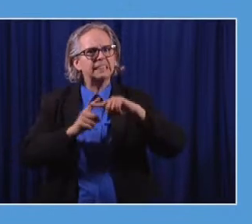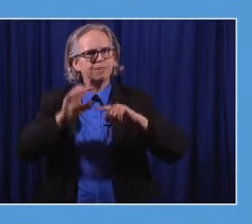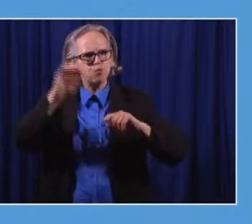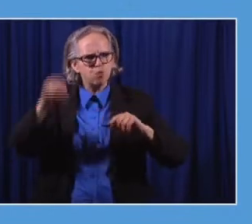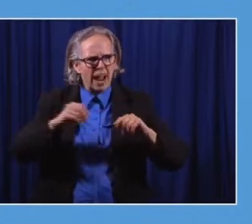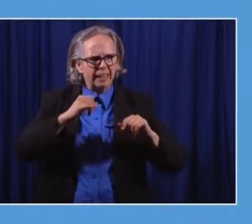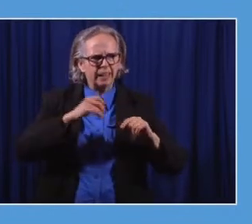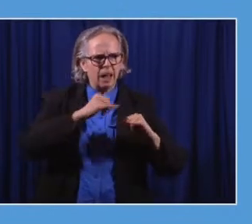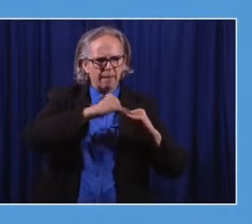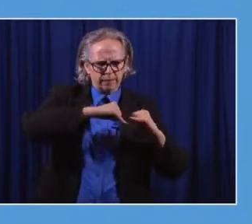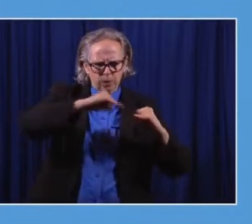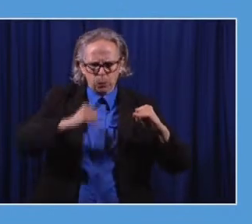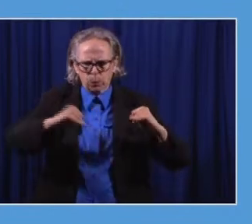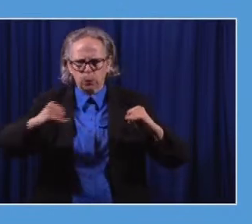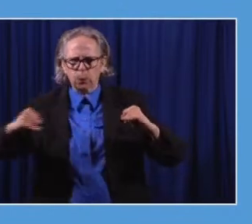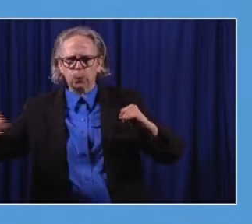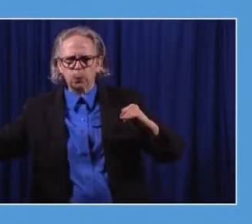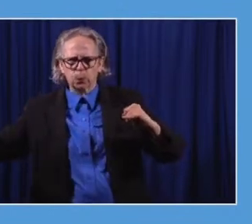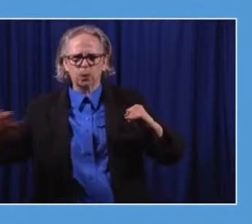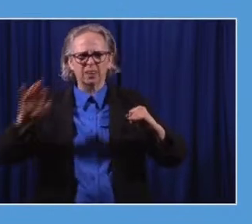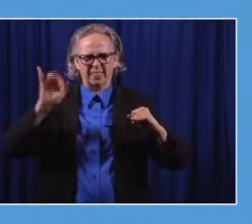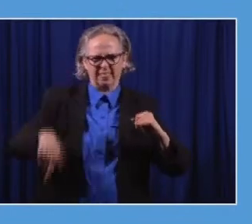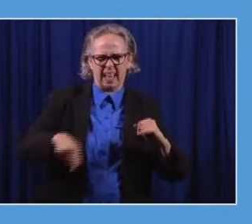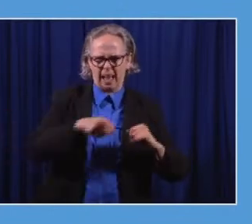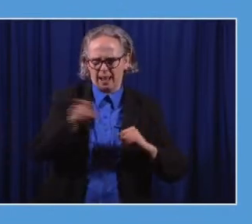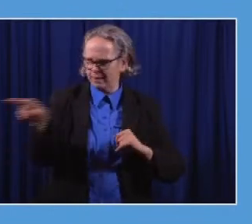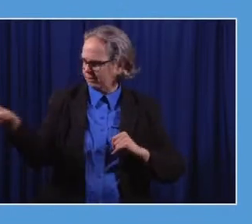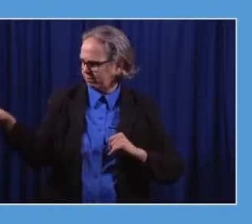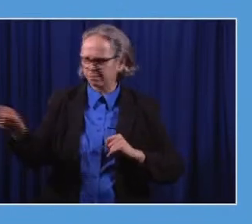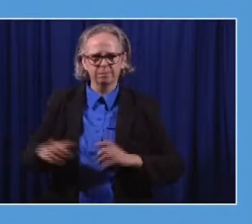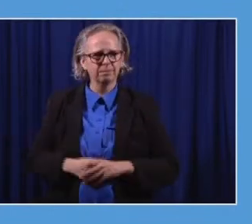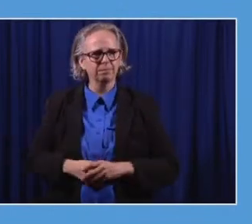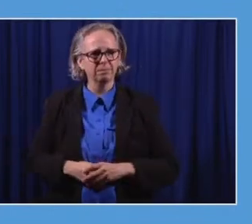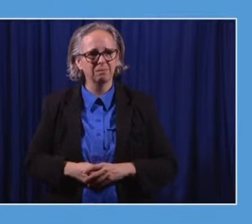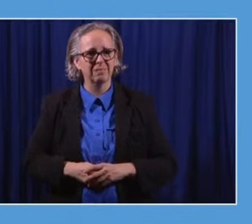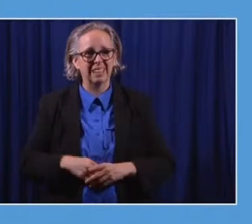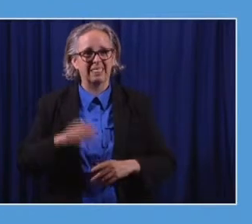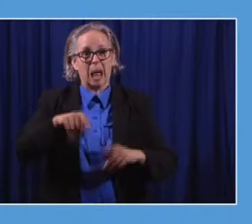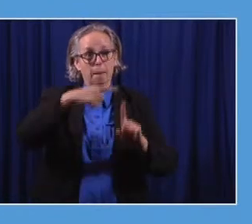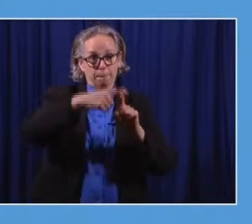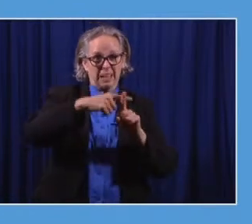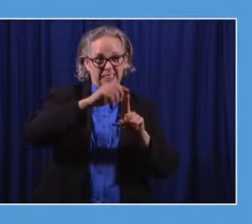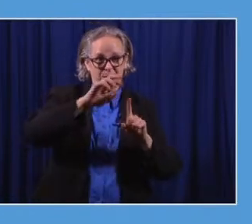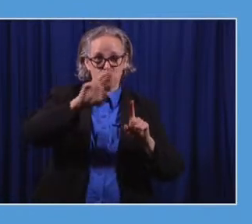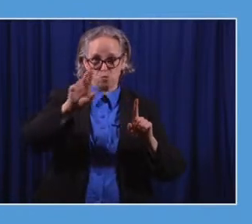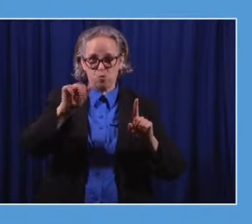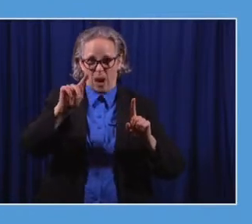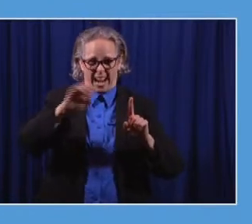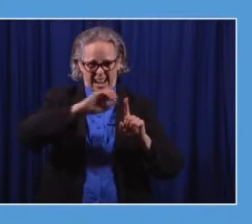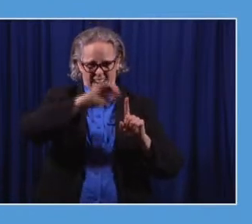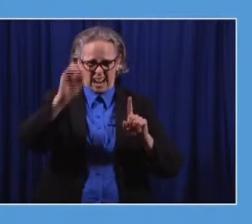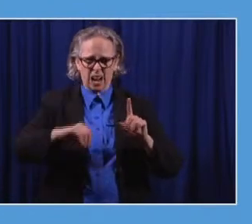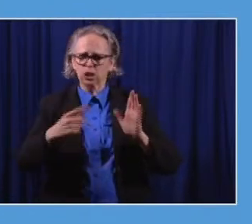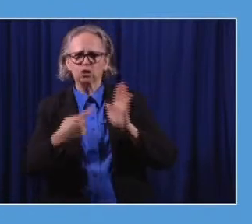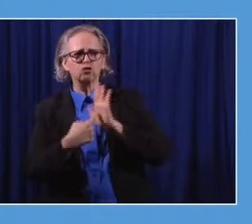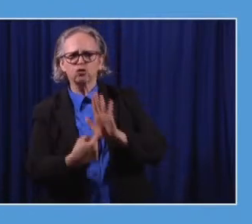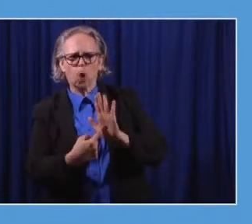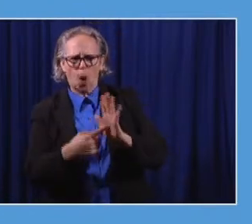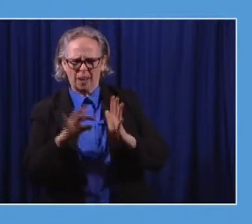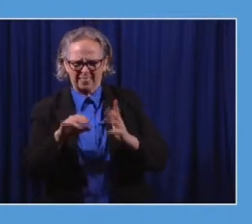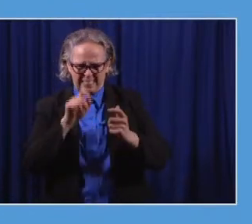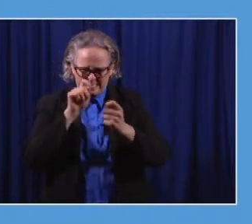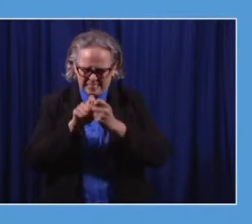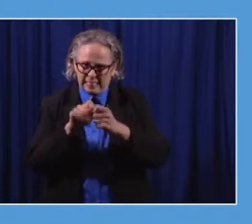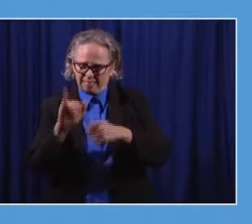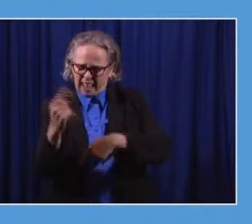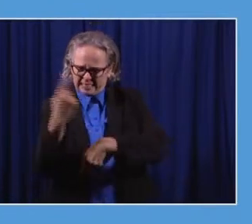so this positivity is displayed for that day and a 7-day